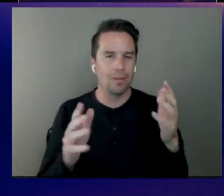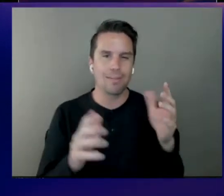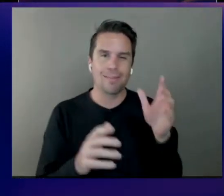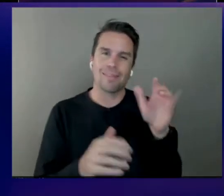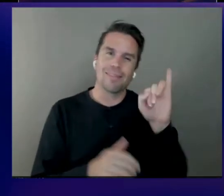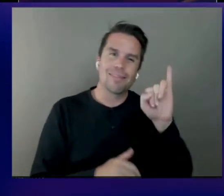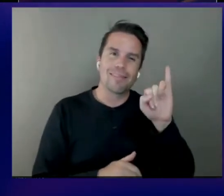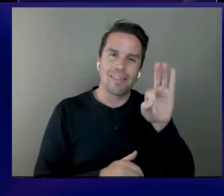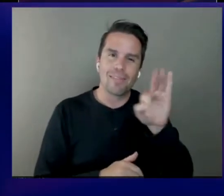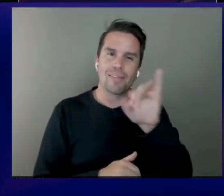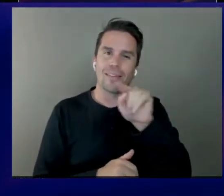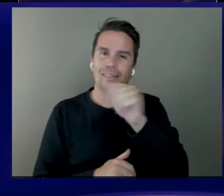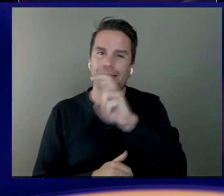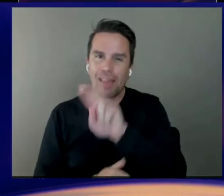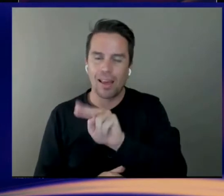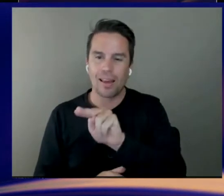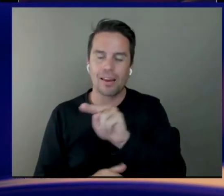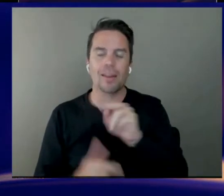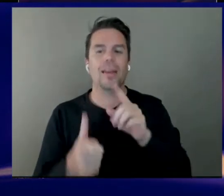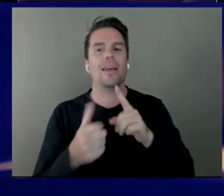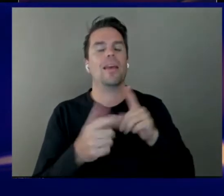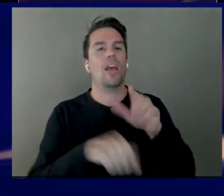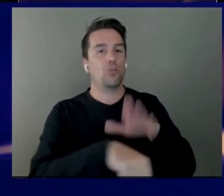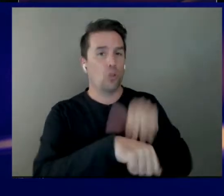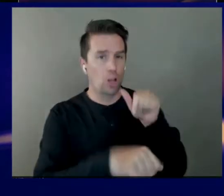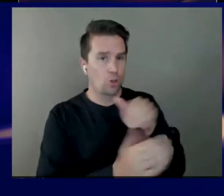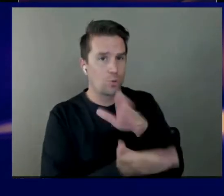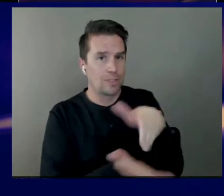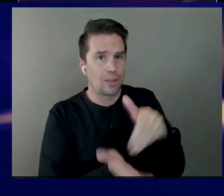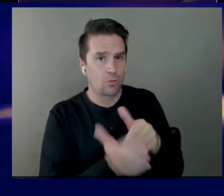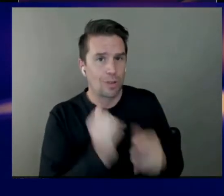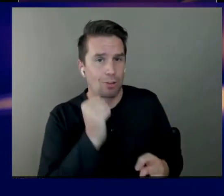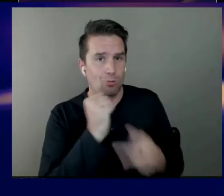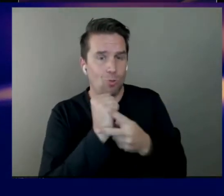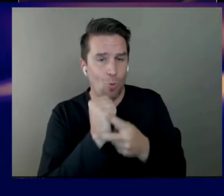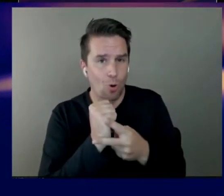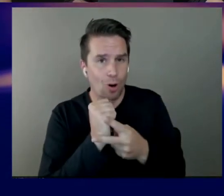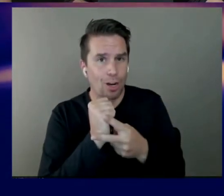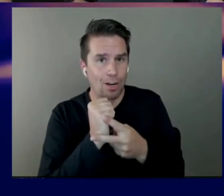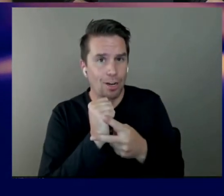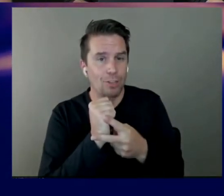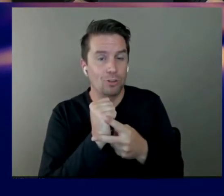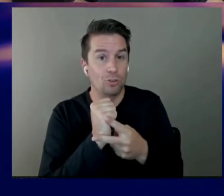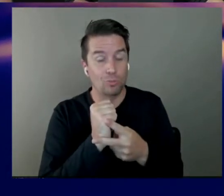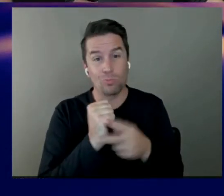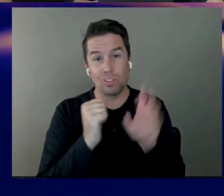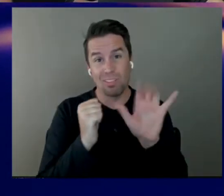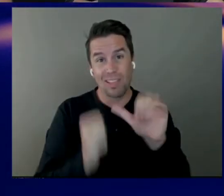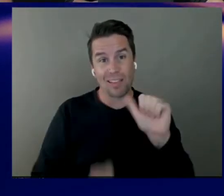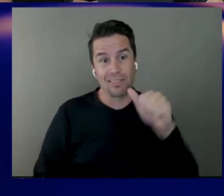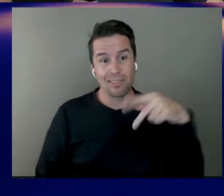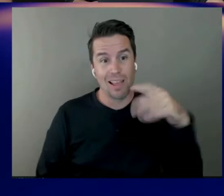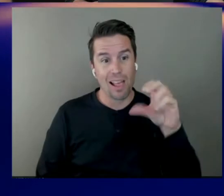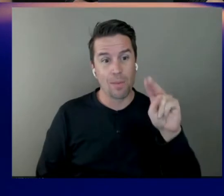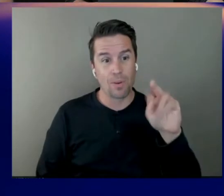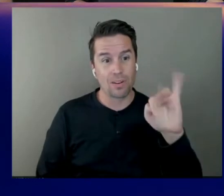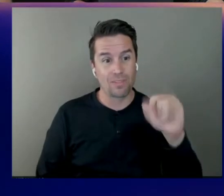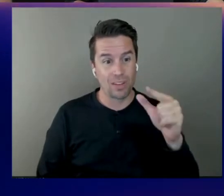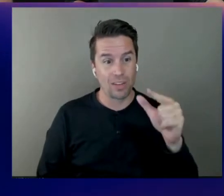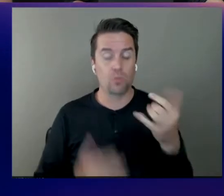to a centralized storage location. Yep, exactly. Which is AppConfig. And right now we have French dad jokes turned off,